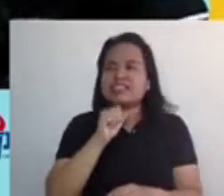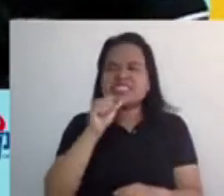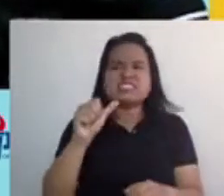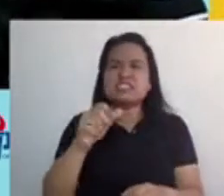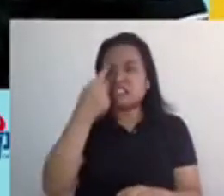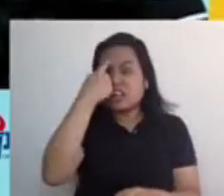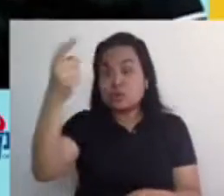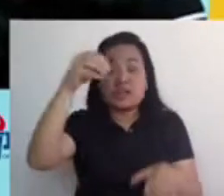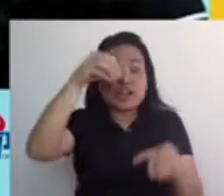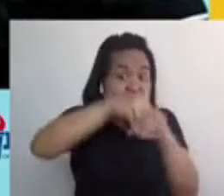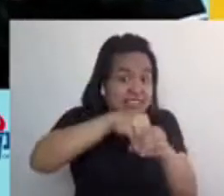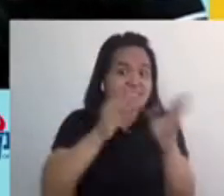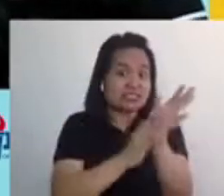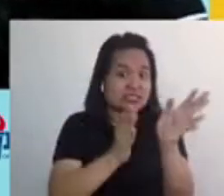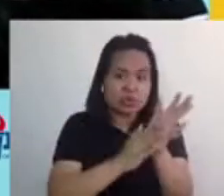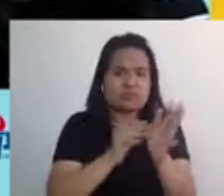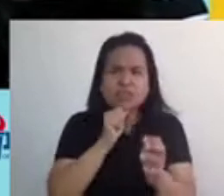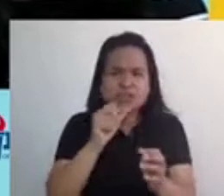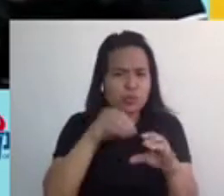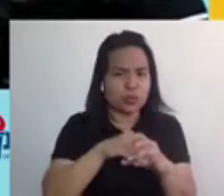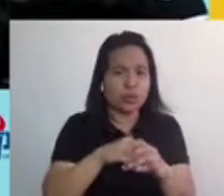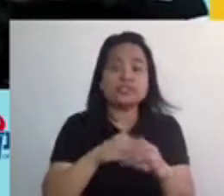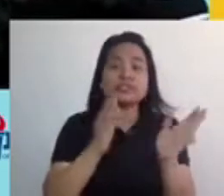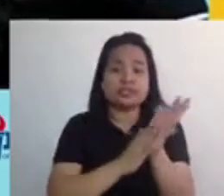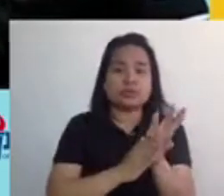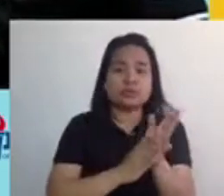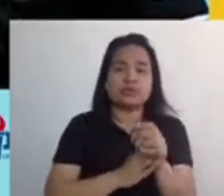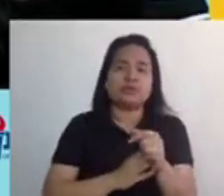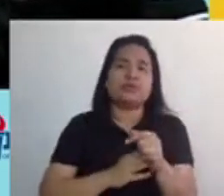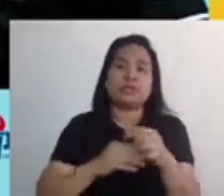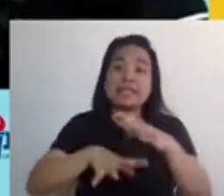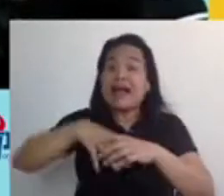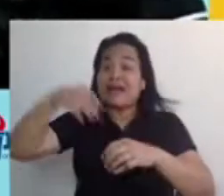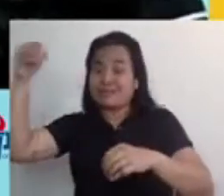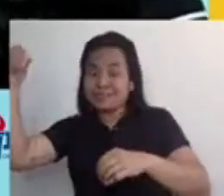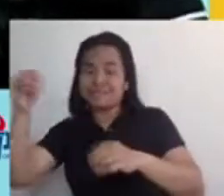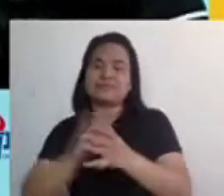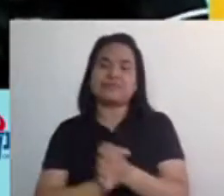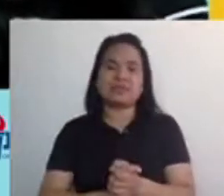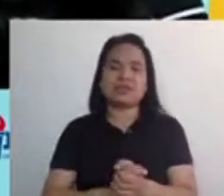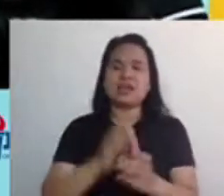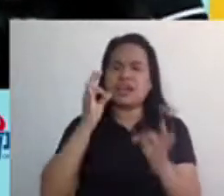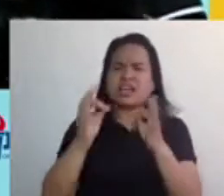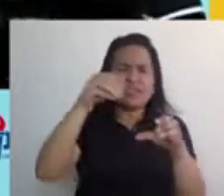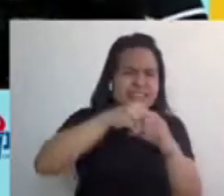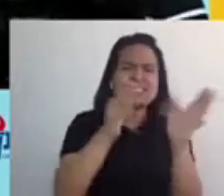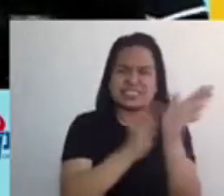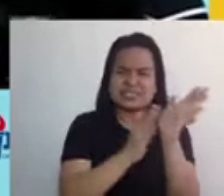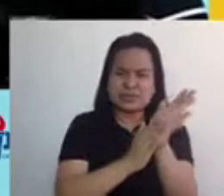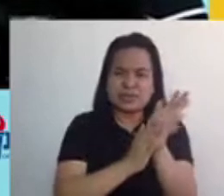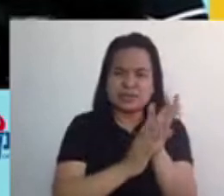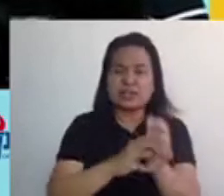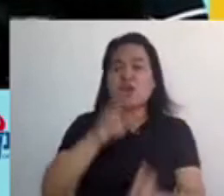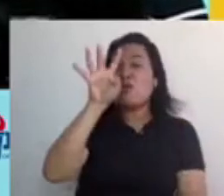your engagement falls within the school or the CLC, then that is equivalent to a rating of very satisfactory.